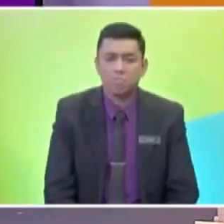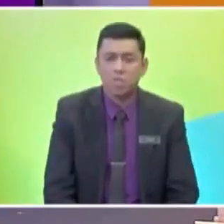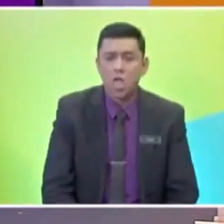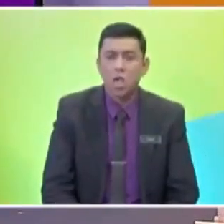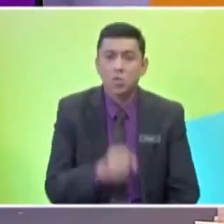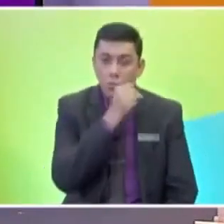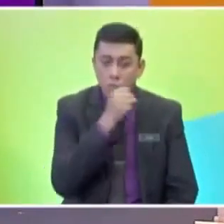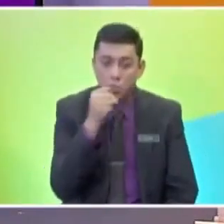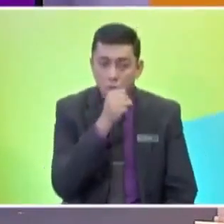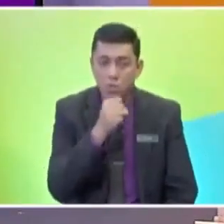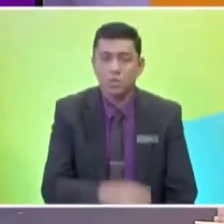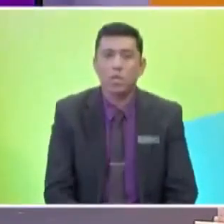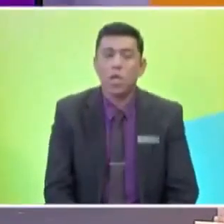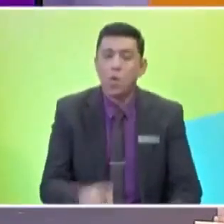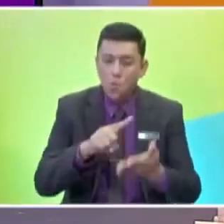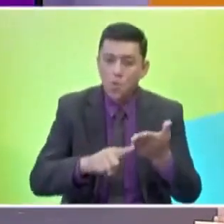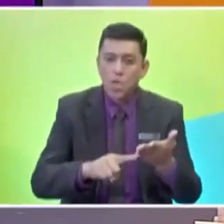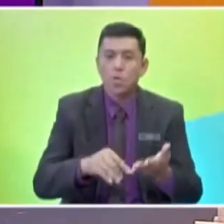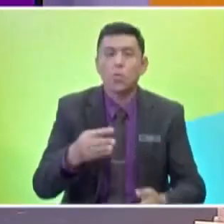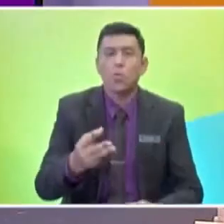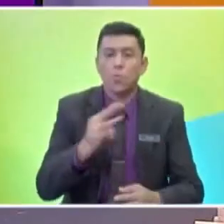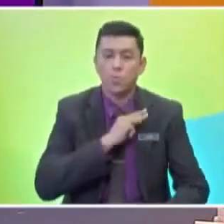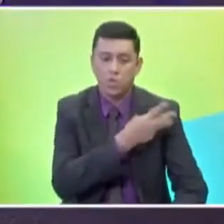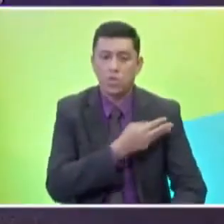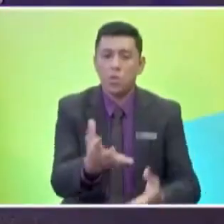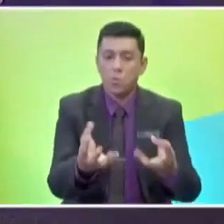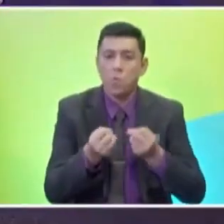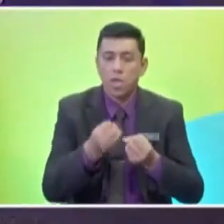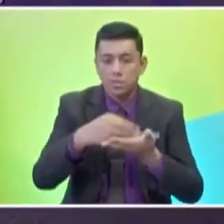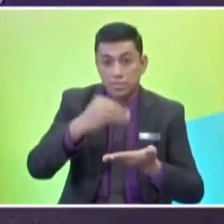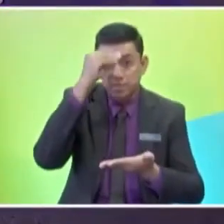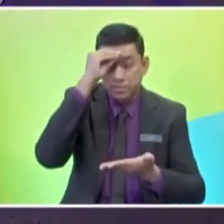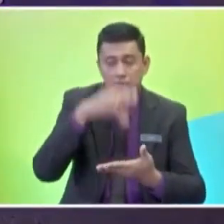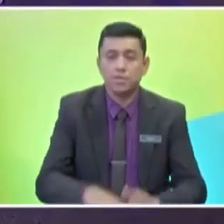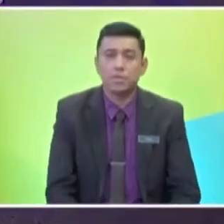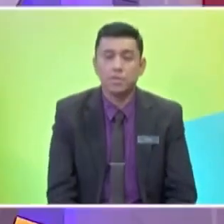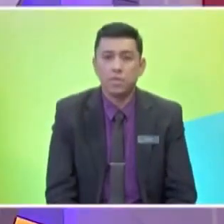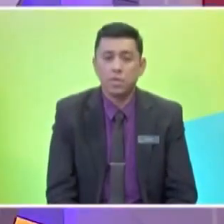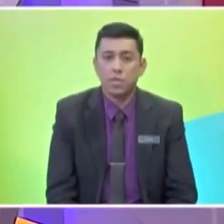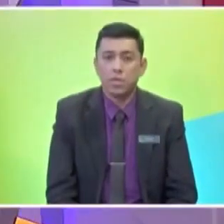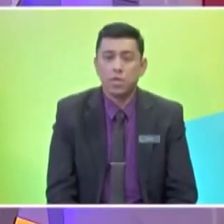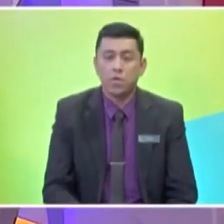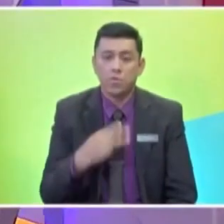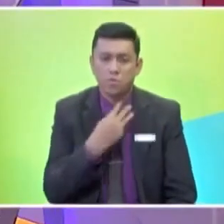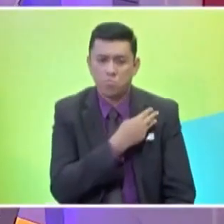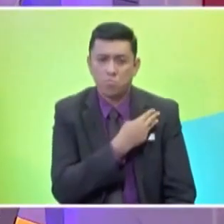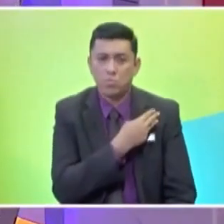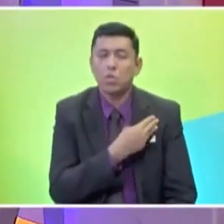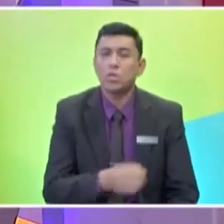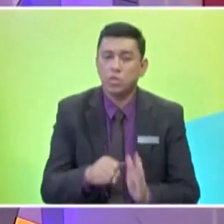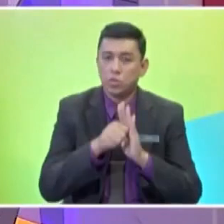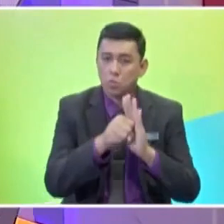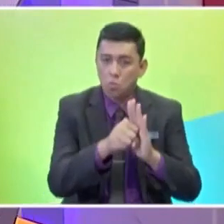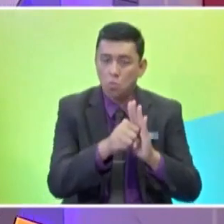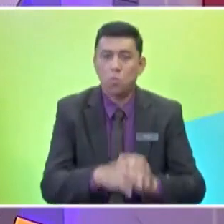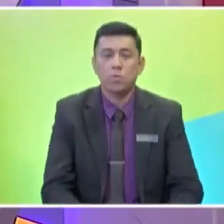Song. Yes. So what are we going to learn today? Okay, Irfan, let me show you our learning